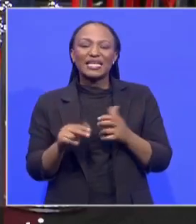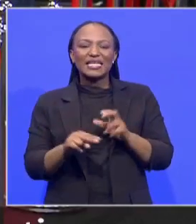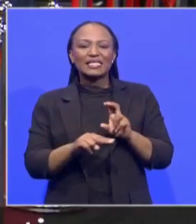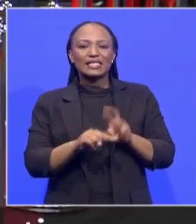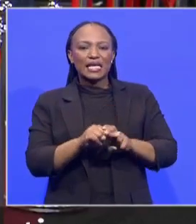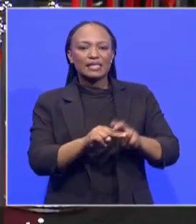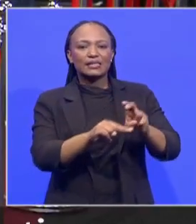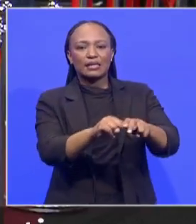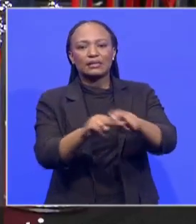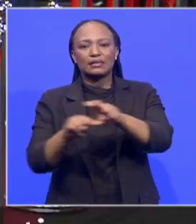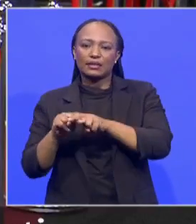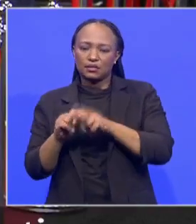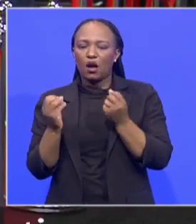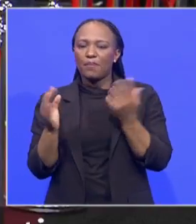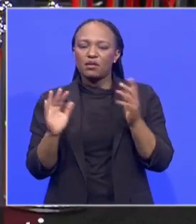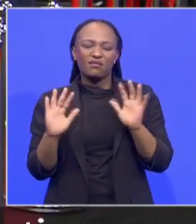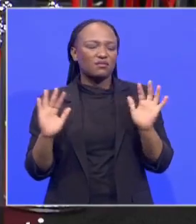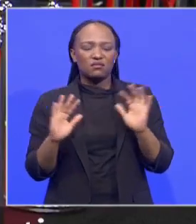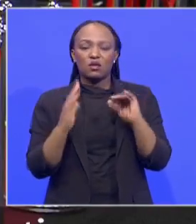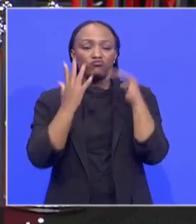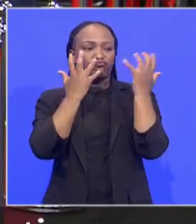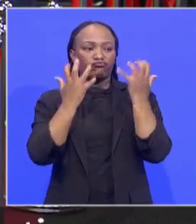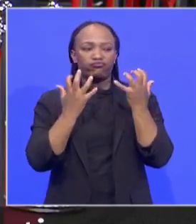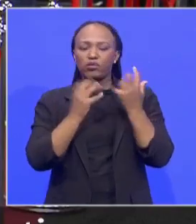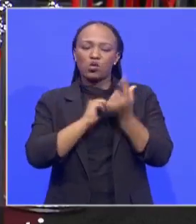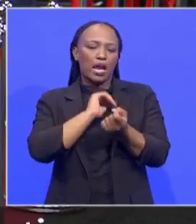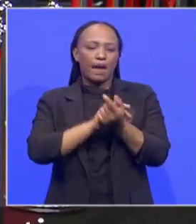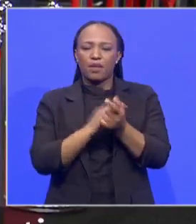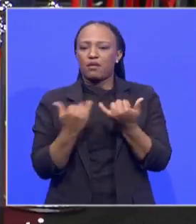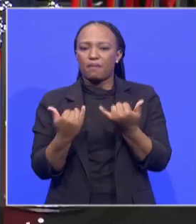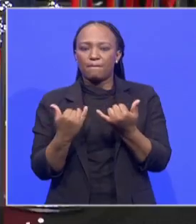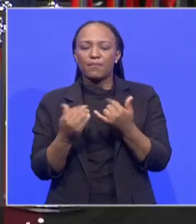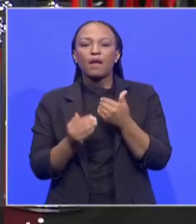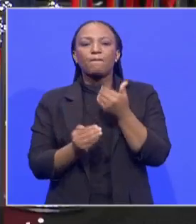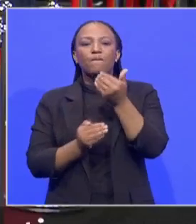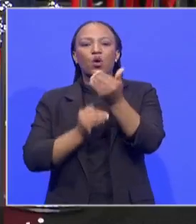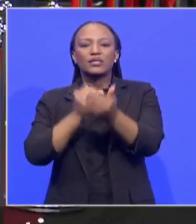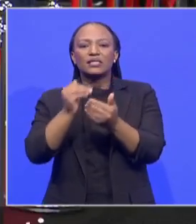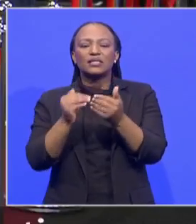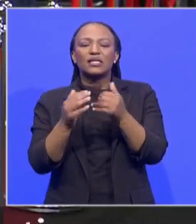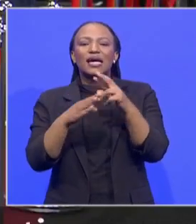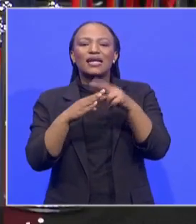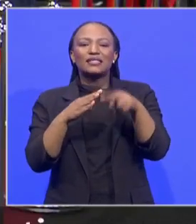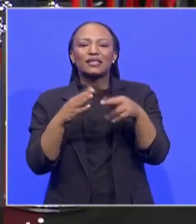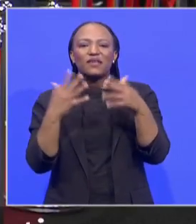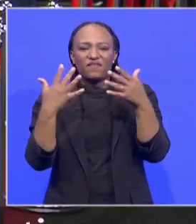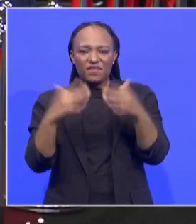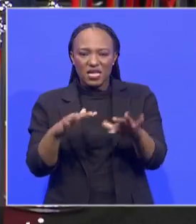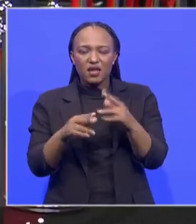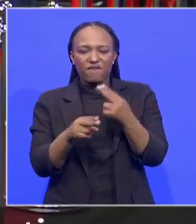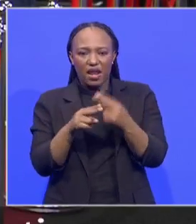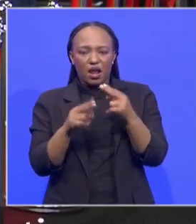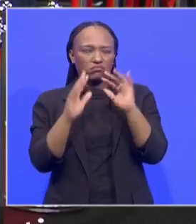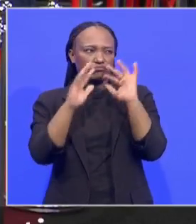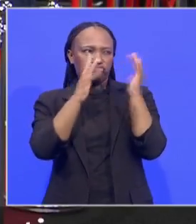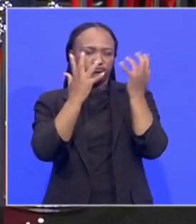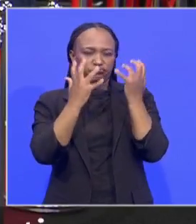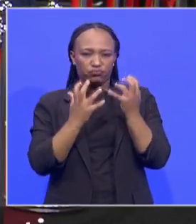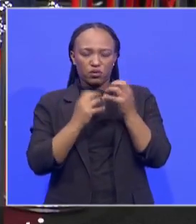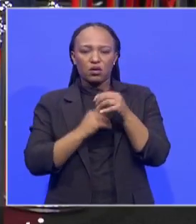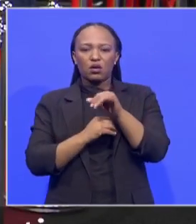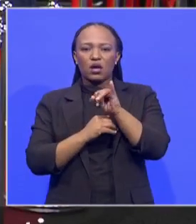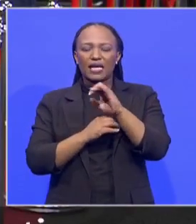calculations that are actually taking place. This process will only take place after the results will actually be finalized. But of course, the IEC will